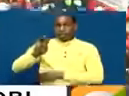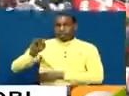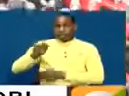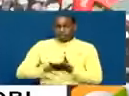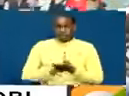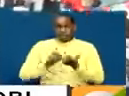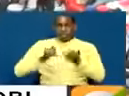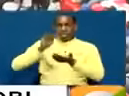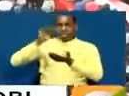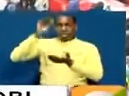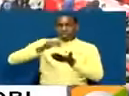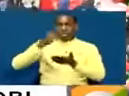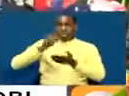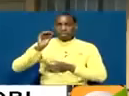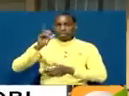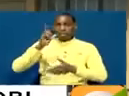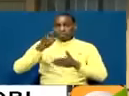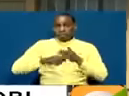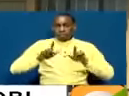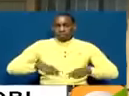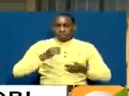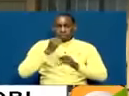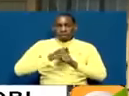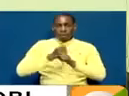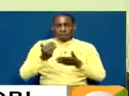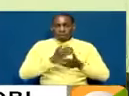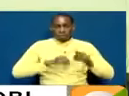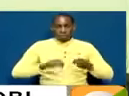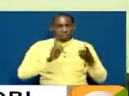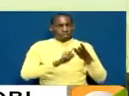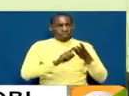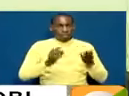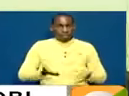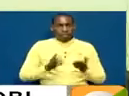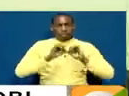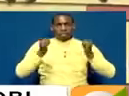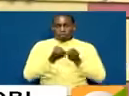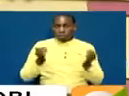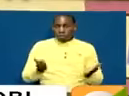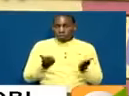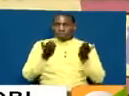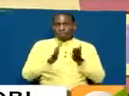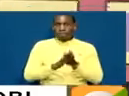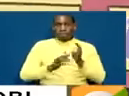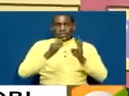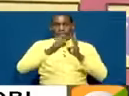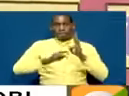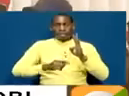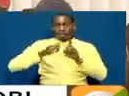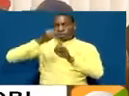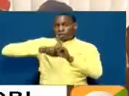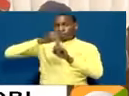with reduction of high cost of living, fight against corruption, and improved social welfare topping the